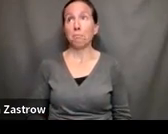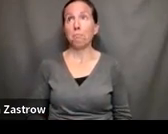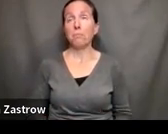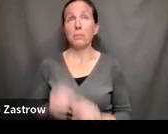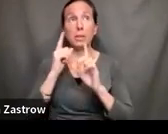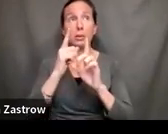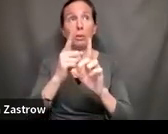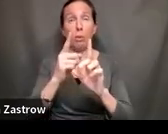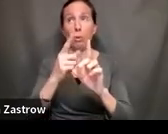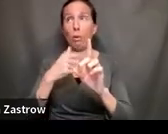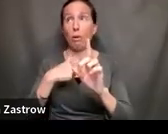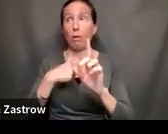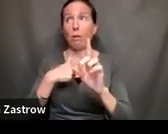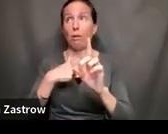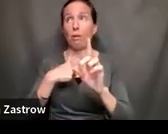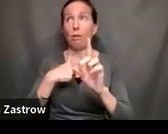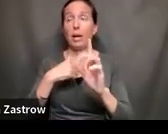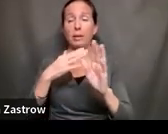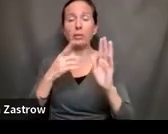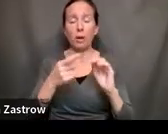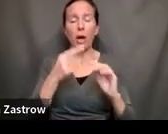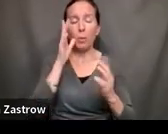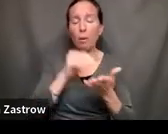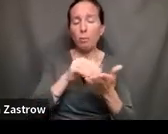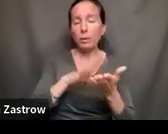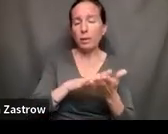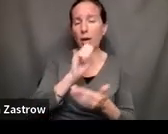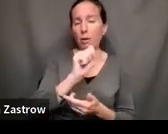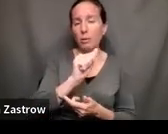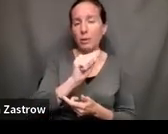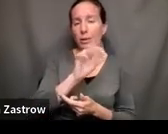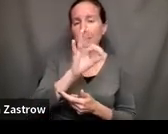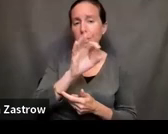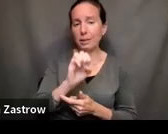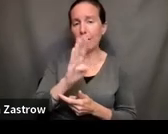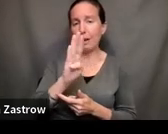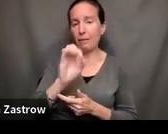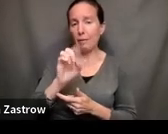a parenthesis in that, that would measure